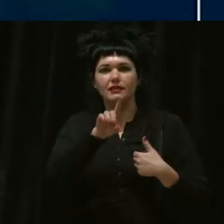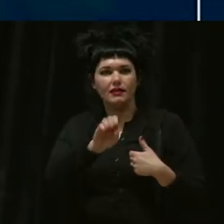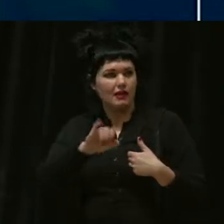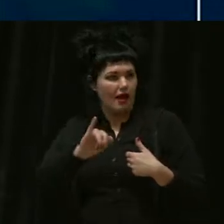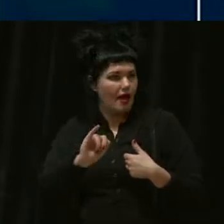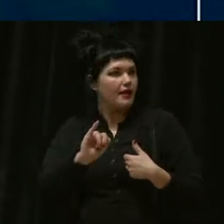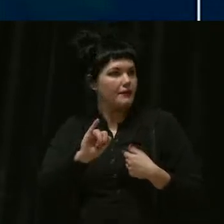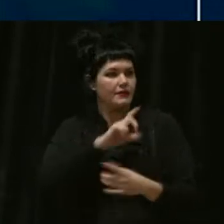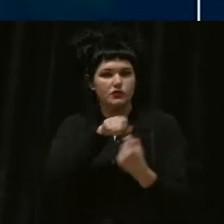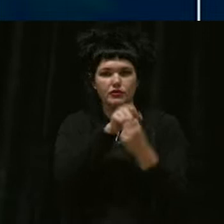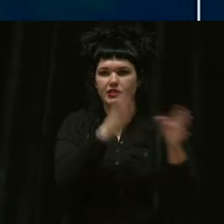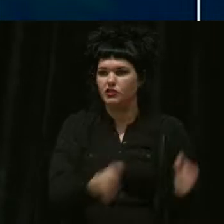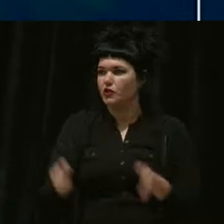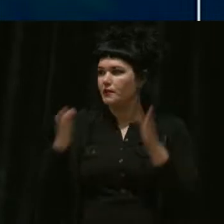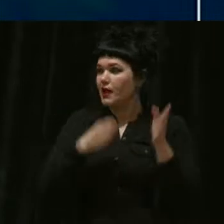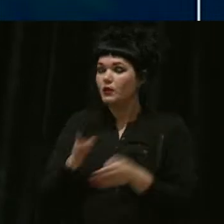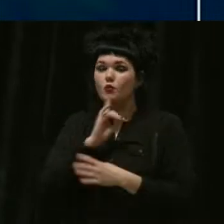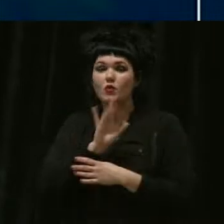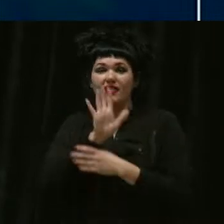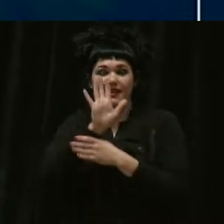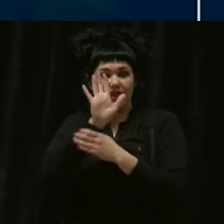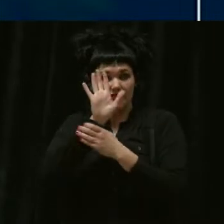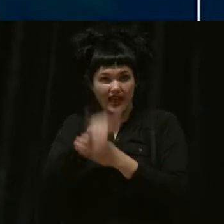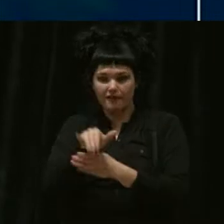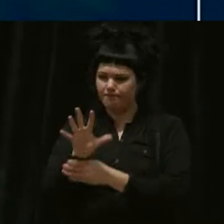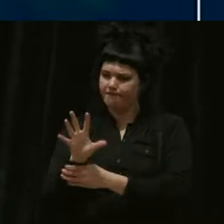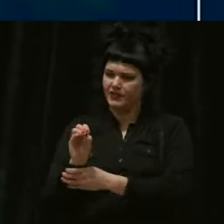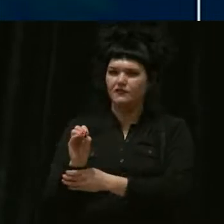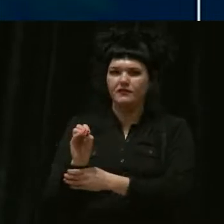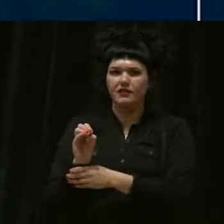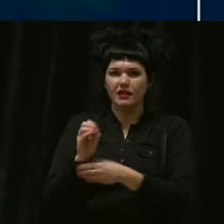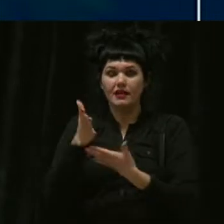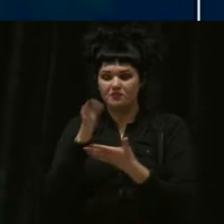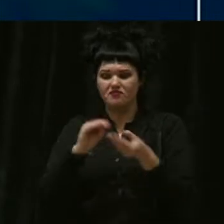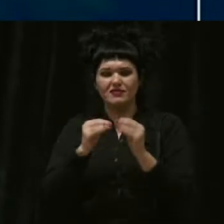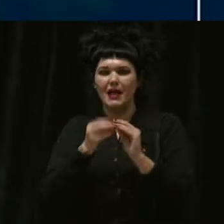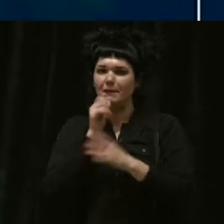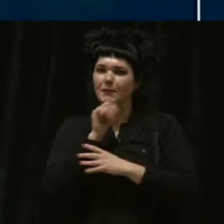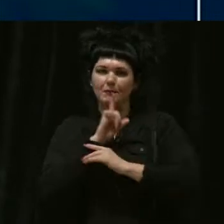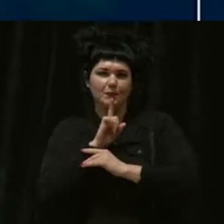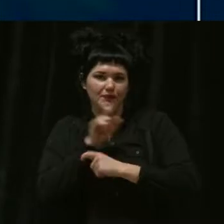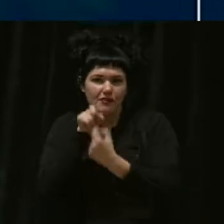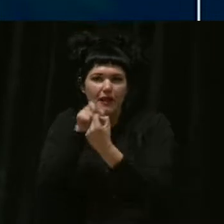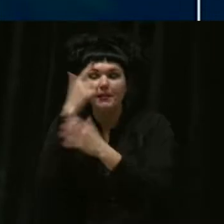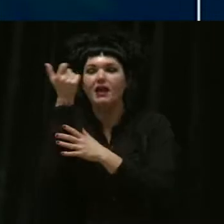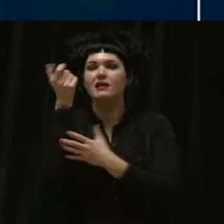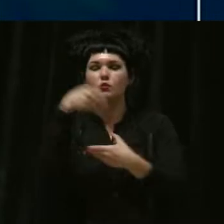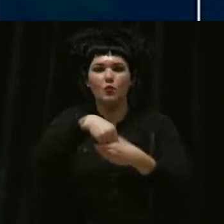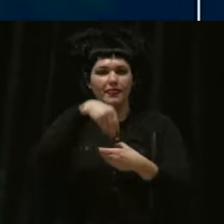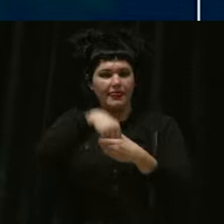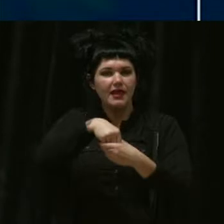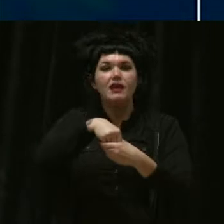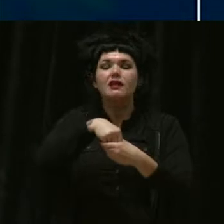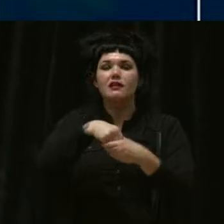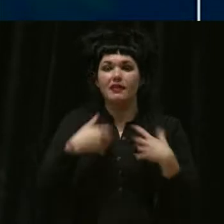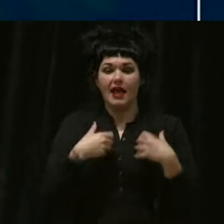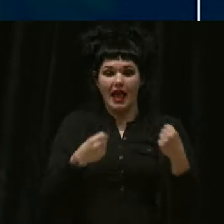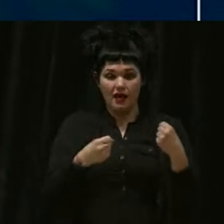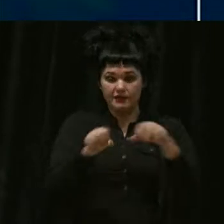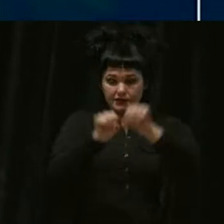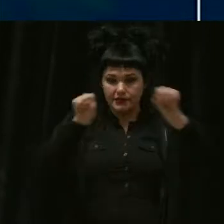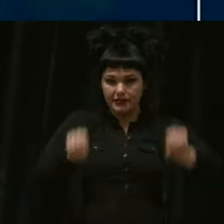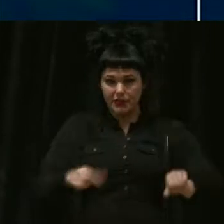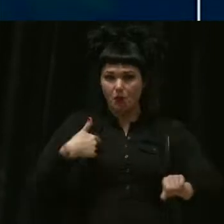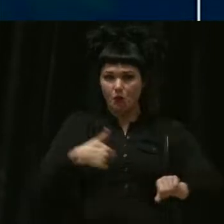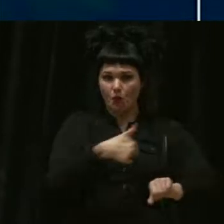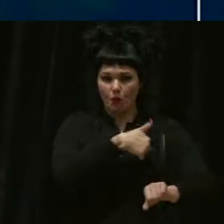plan. And really that 50 number is a misnomer because within the health system, we count it